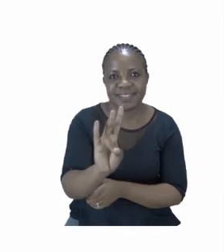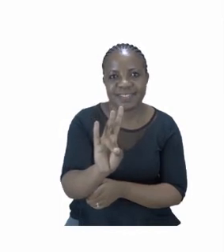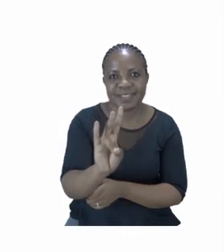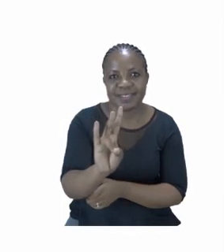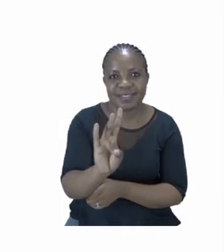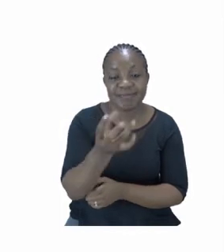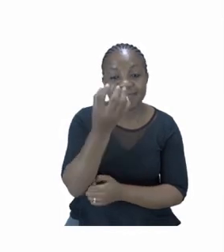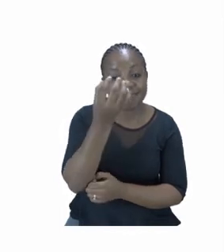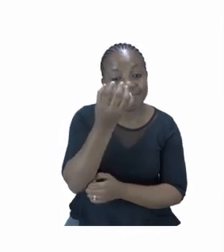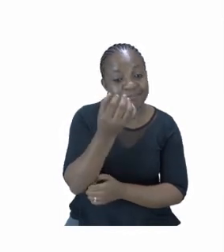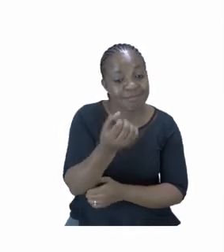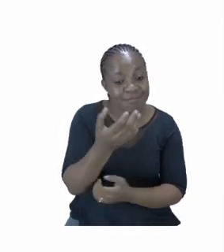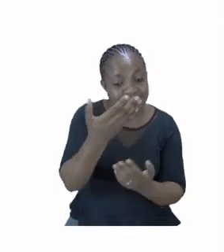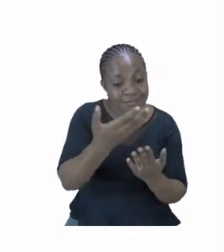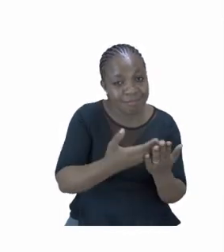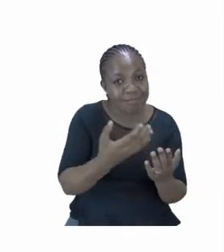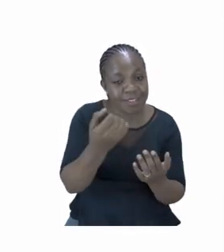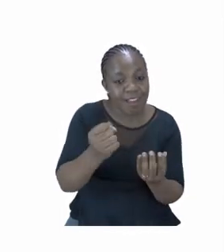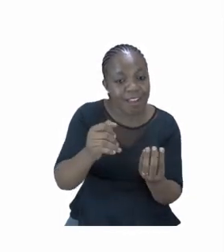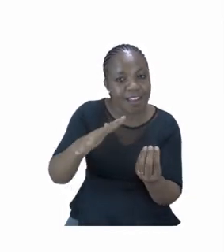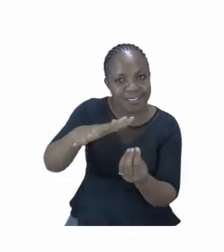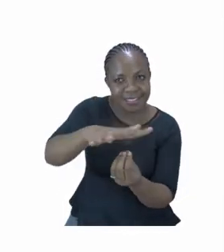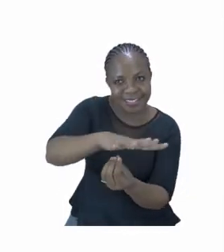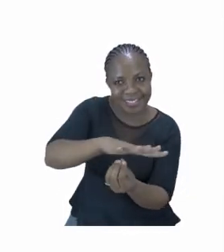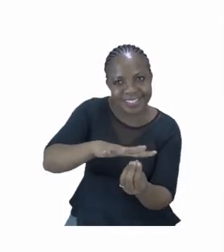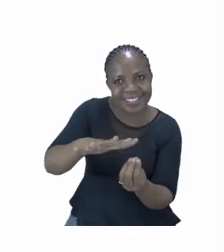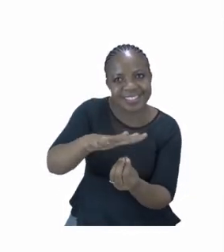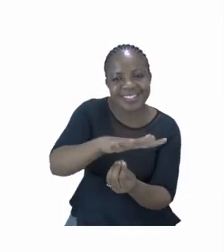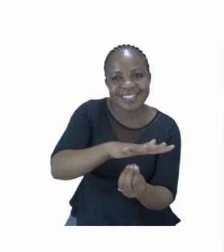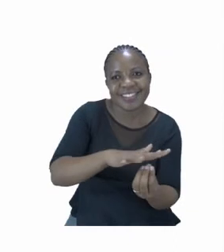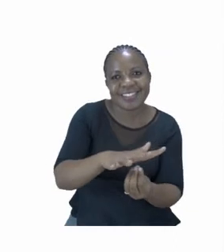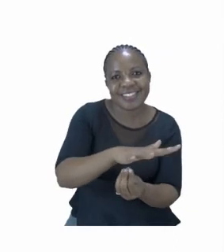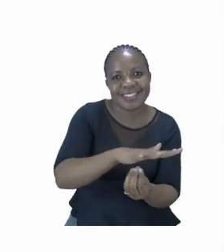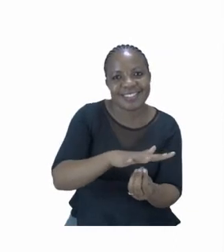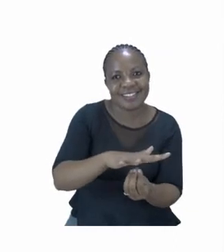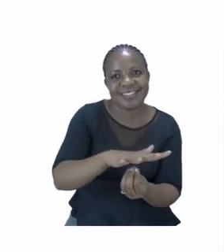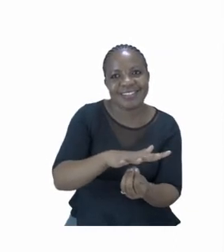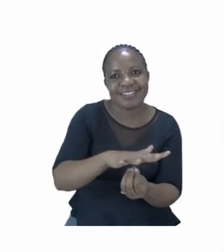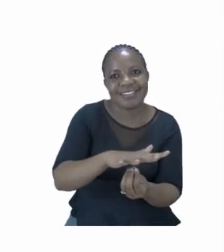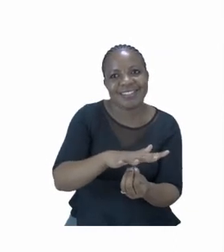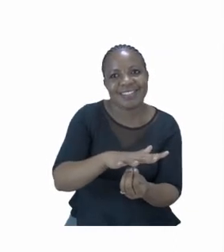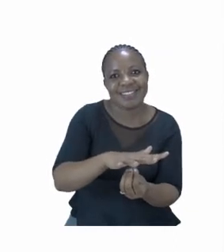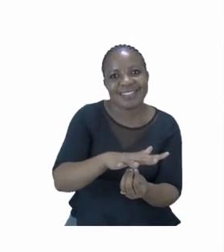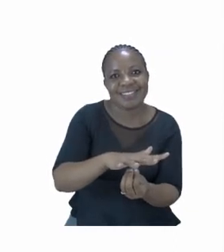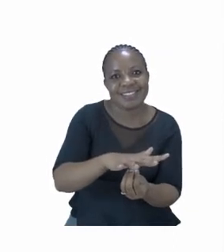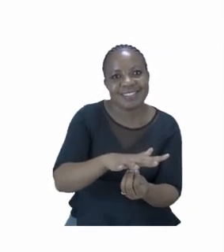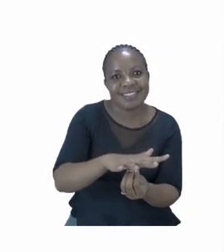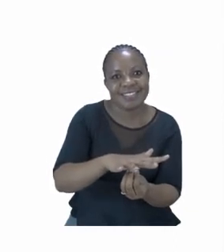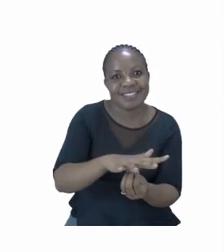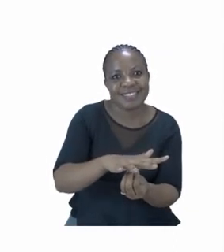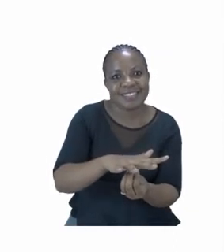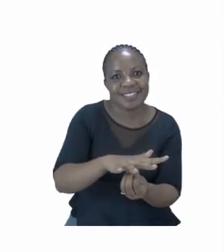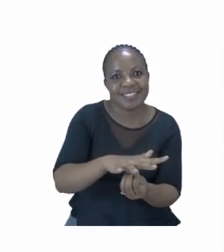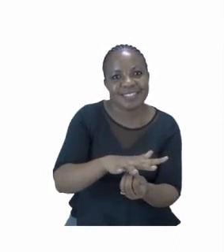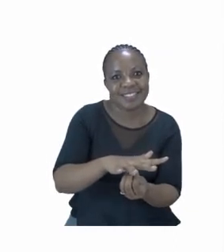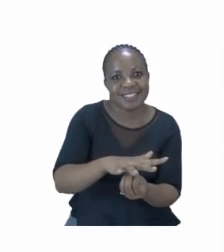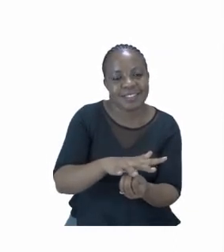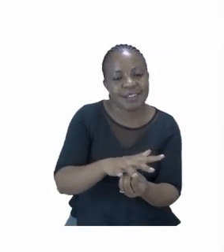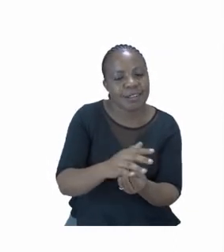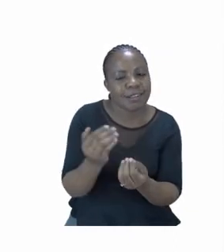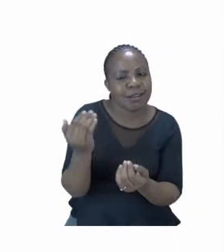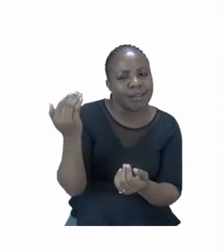that we have a family, and we are going to look back at what we